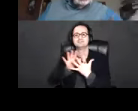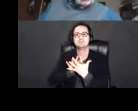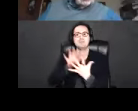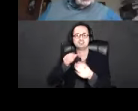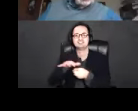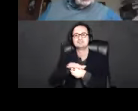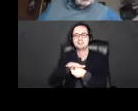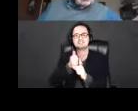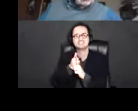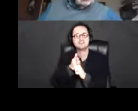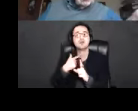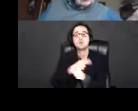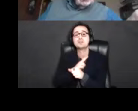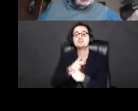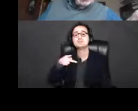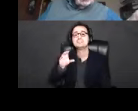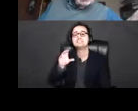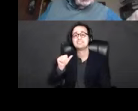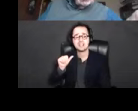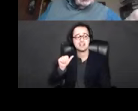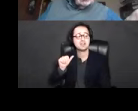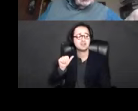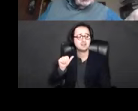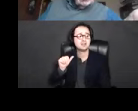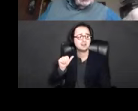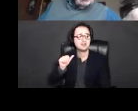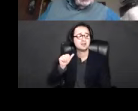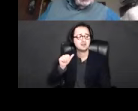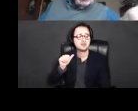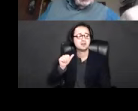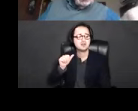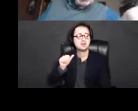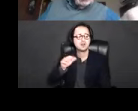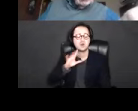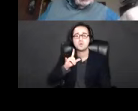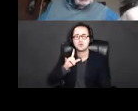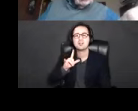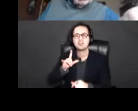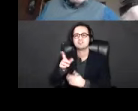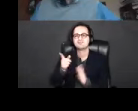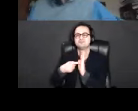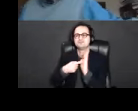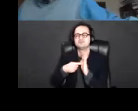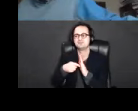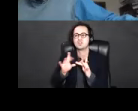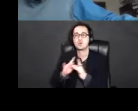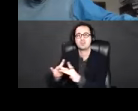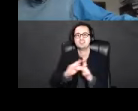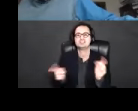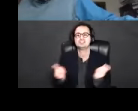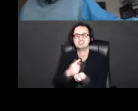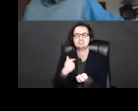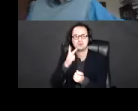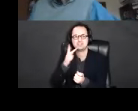measure, we used PCA for dimensionality reduction. This is going to capture the correlated change that we see across this spatially